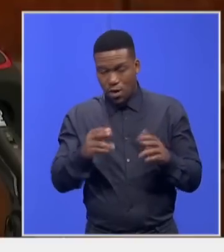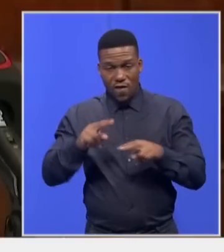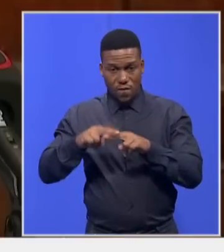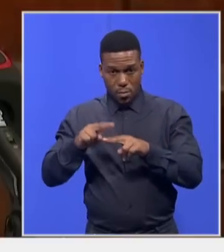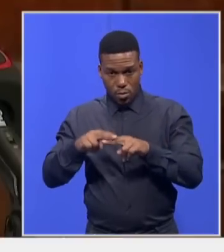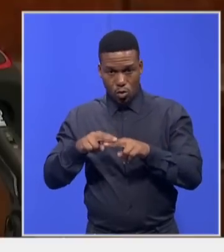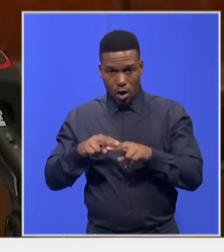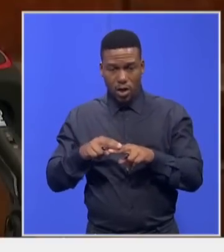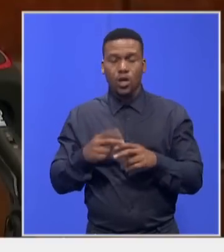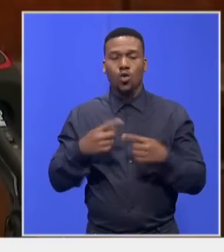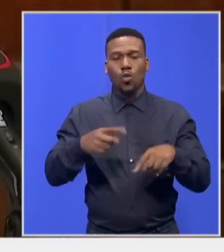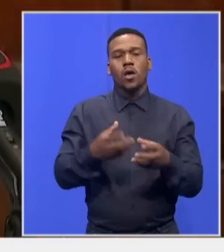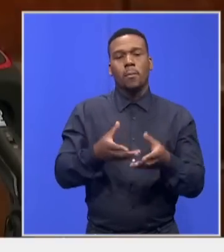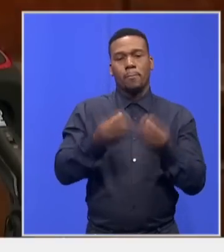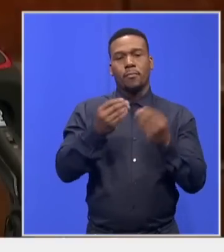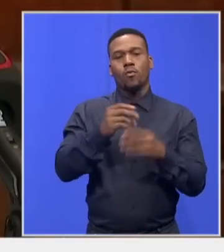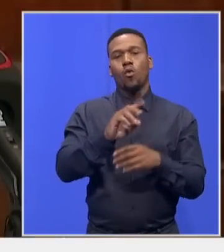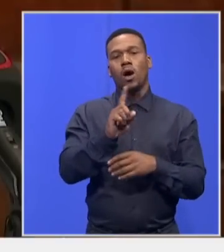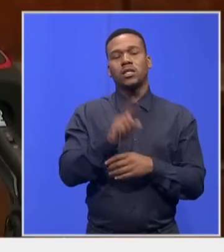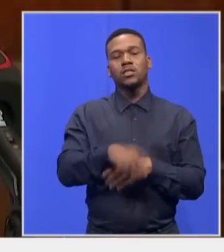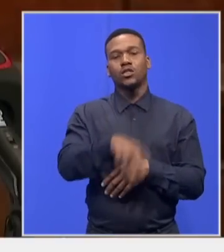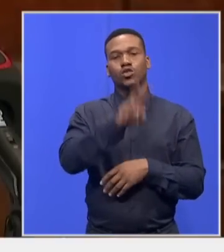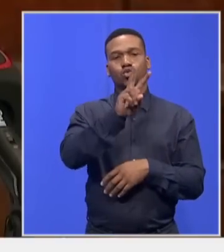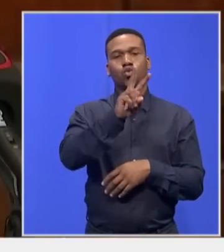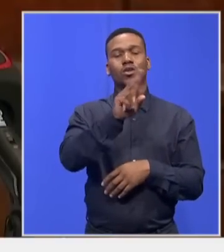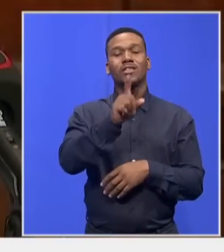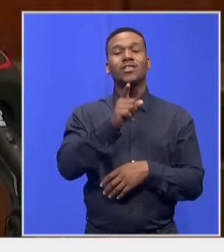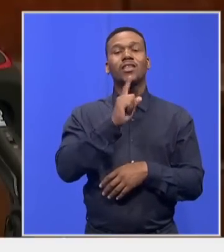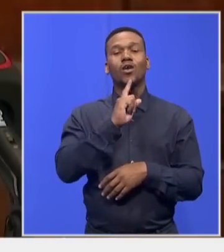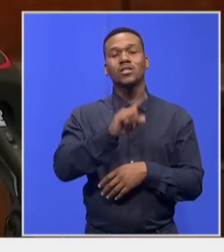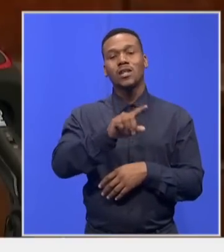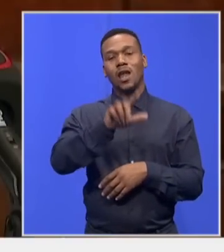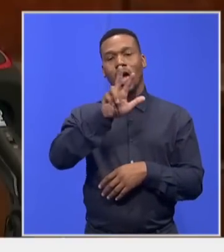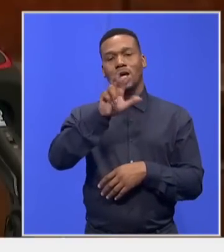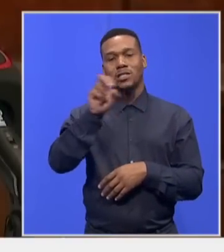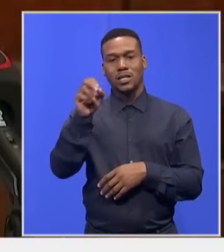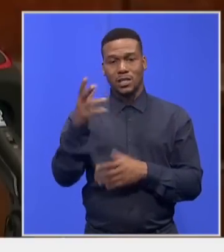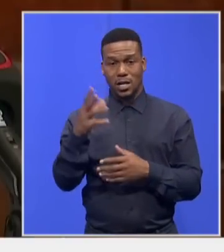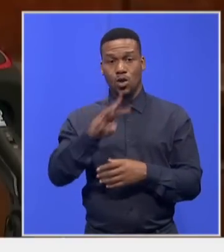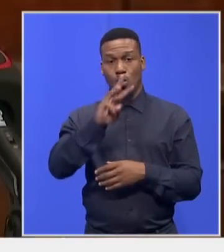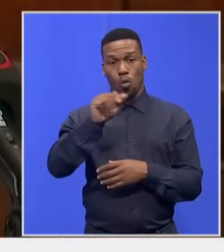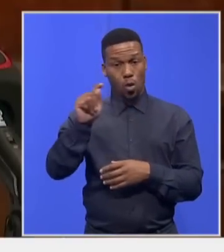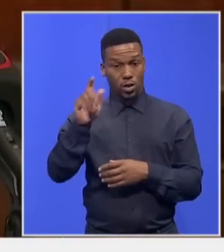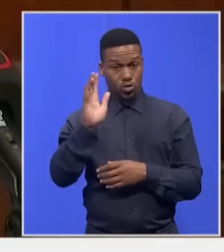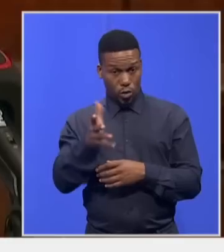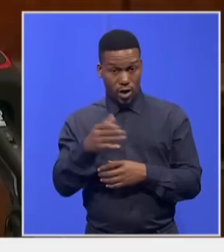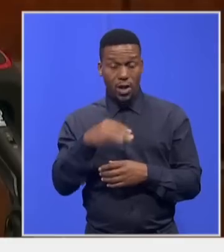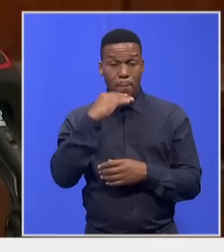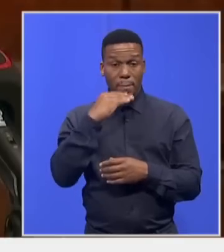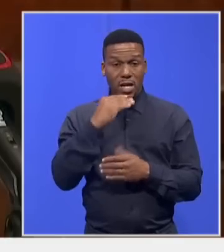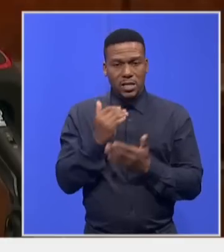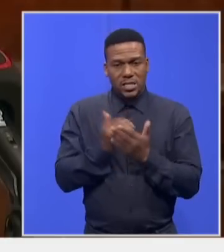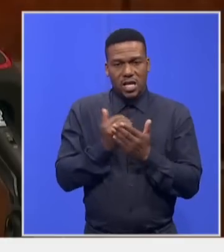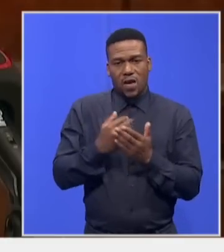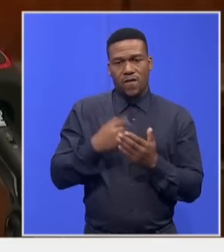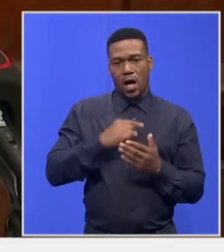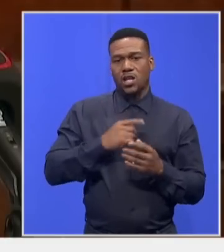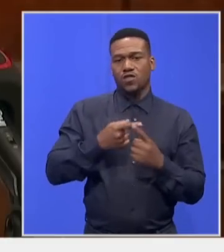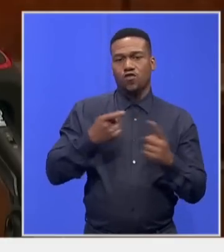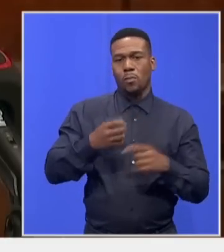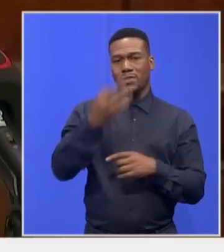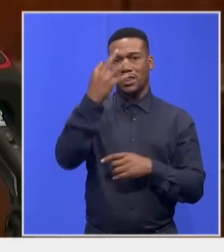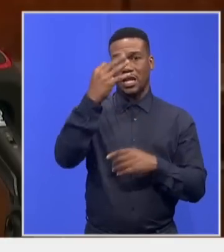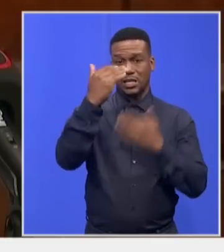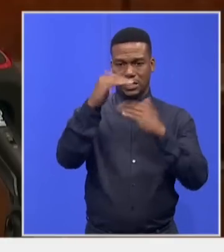megawatts, just shy of 3 stages of load shedding, which will come on stream. What will it require in the long term for us to address